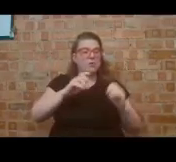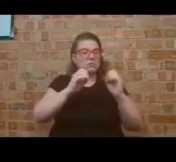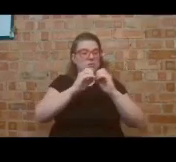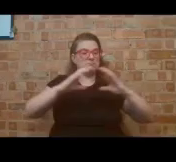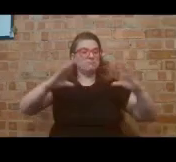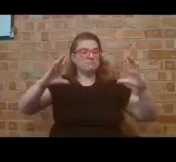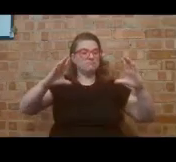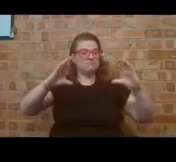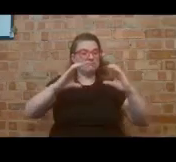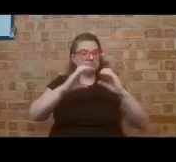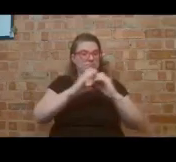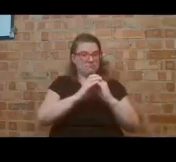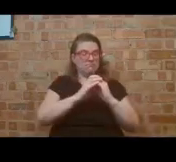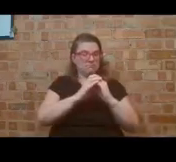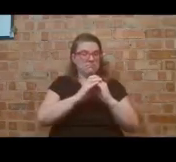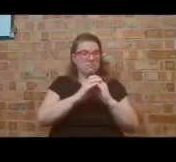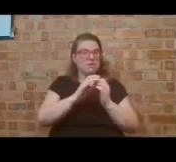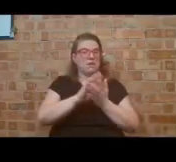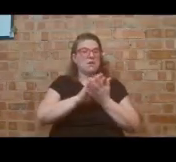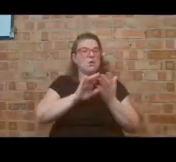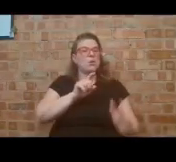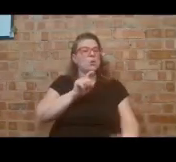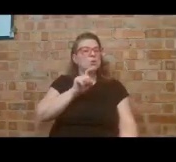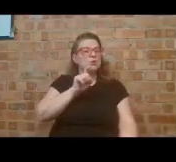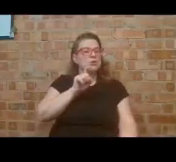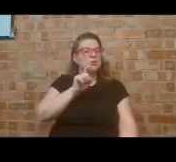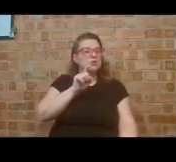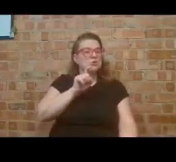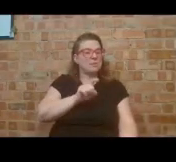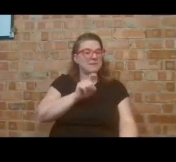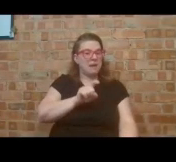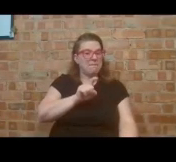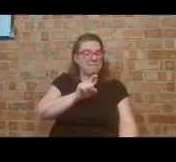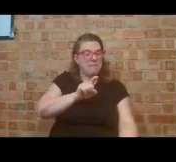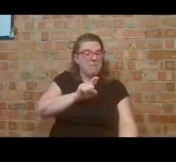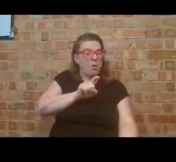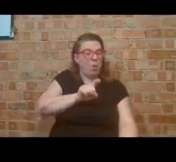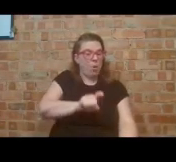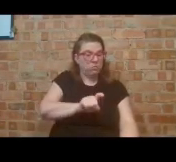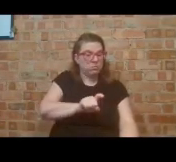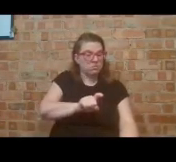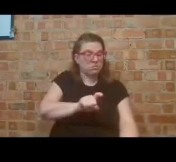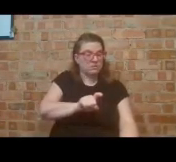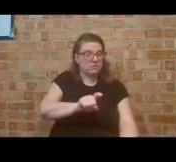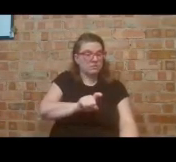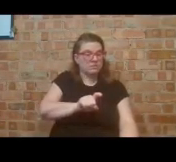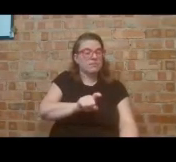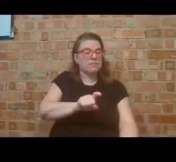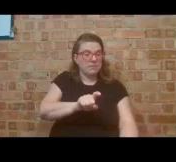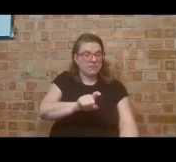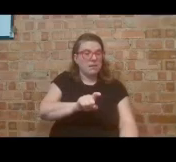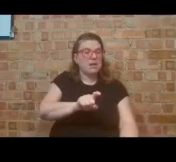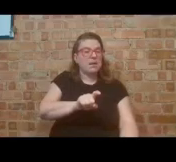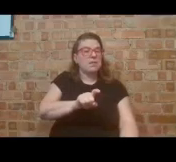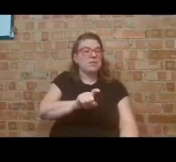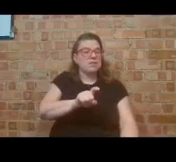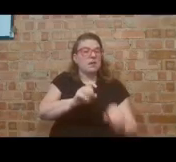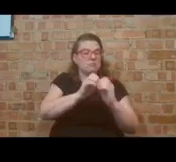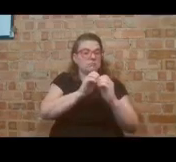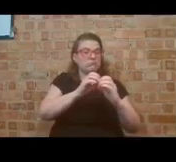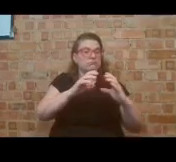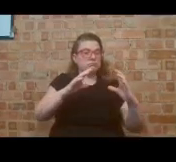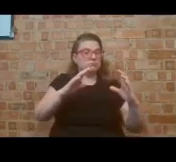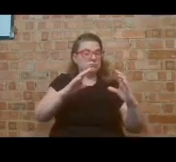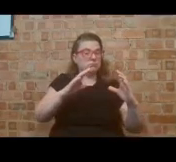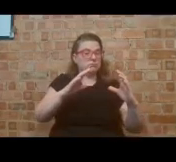with your 3 finger double tap, you double tap and hold, and then draw your finger up to increase, and draw your 3 fingers